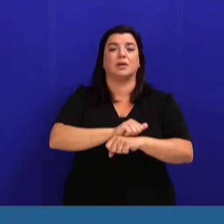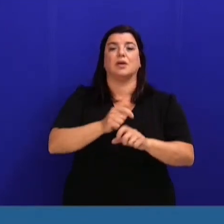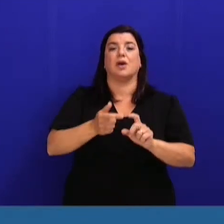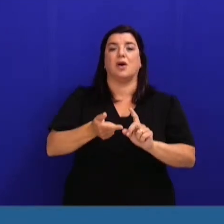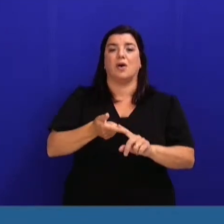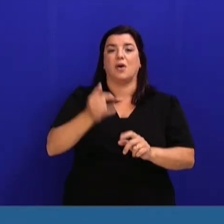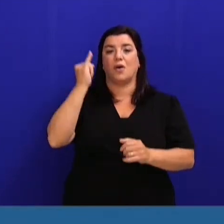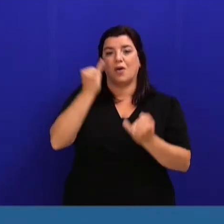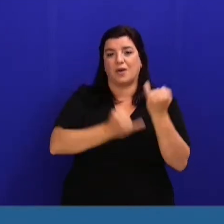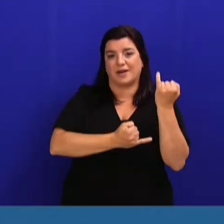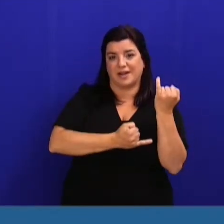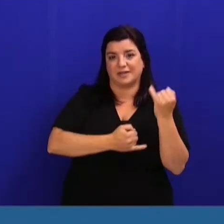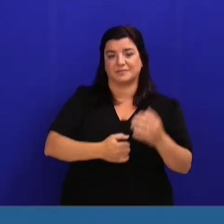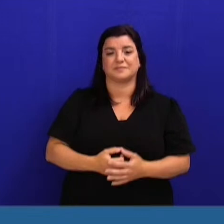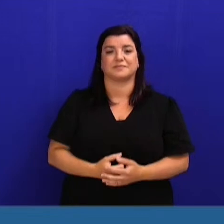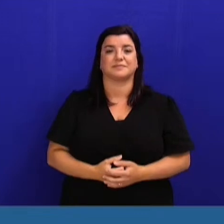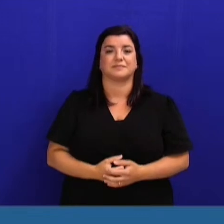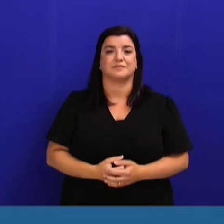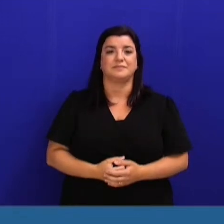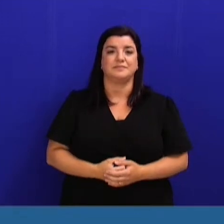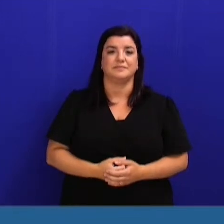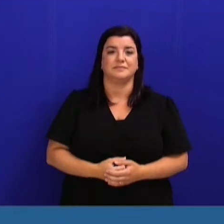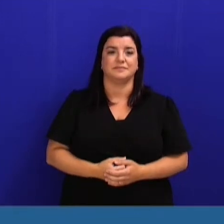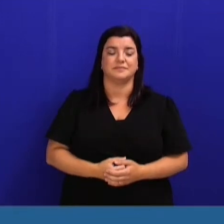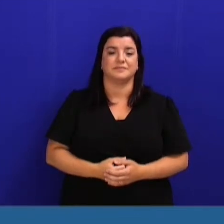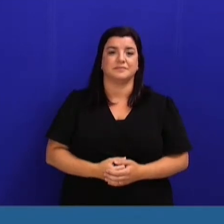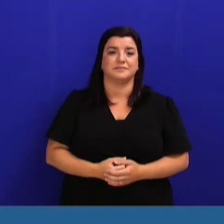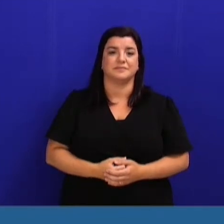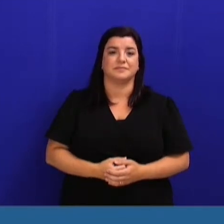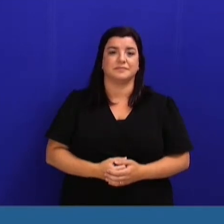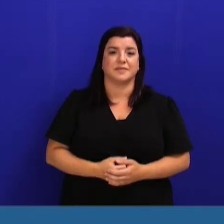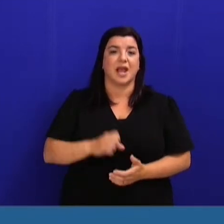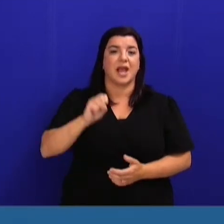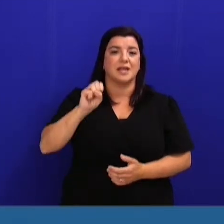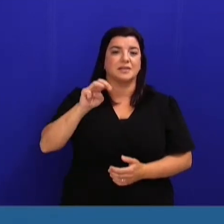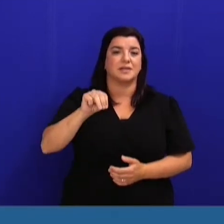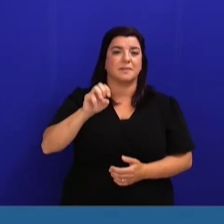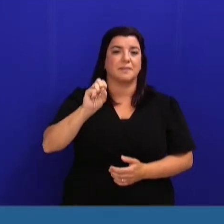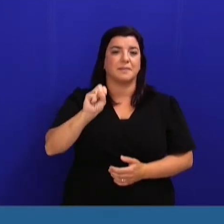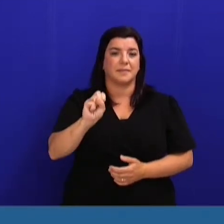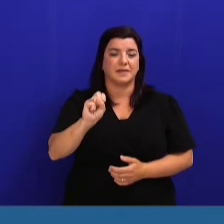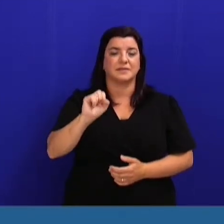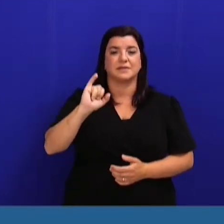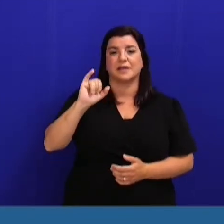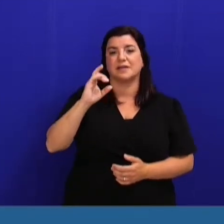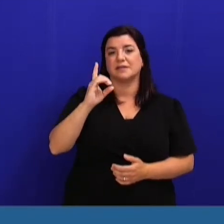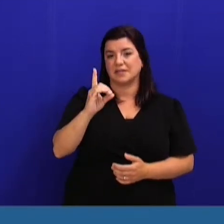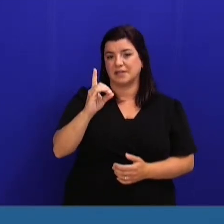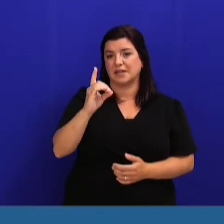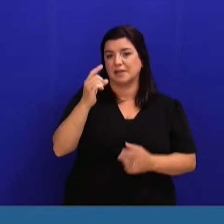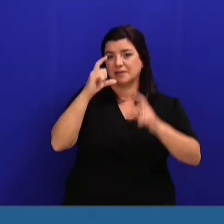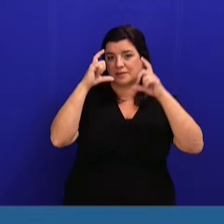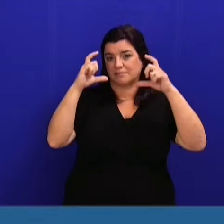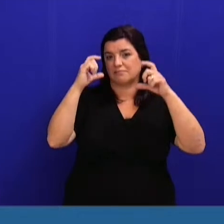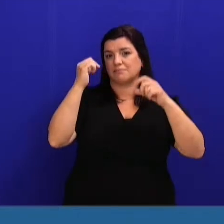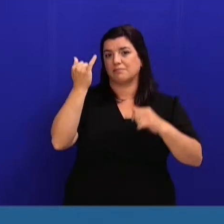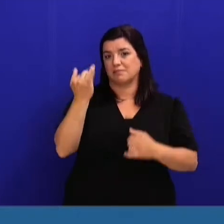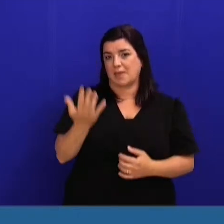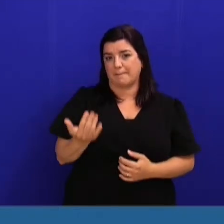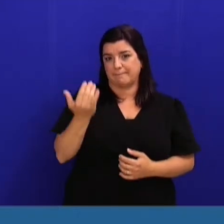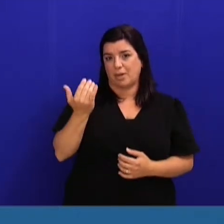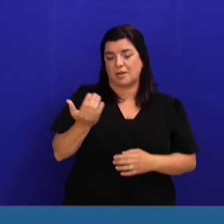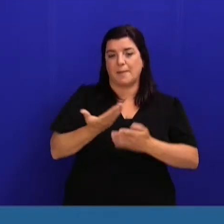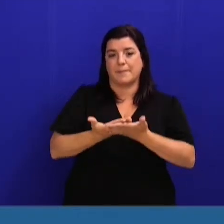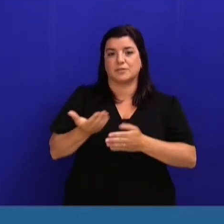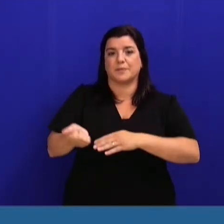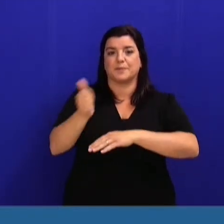vaccine.gov.mt, or else send SMS with your identity card number so that we can give you an appointment as well.